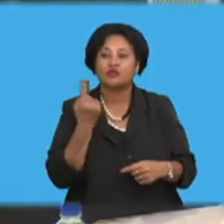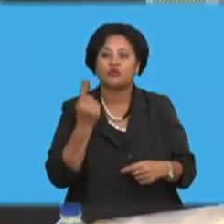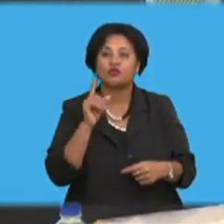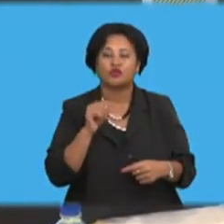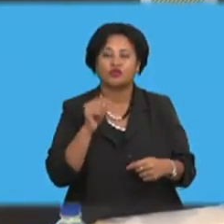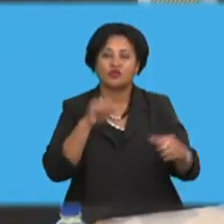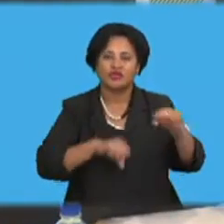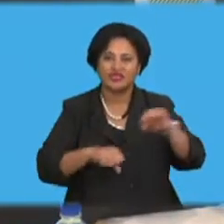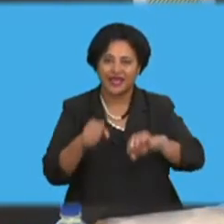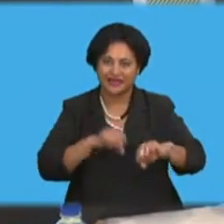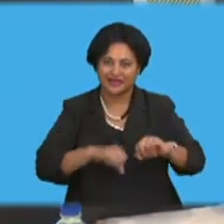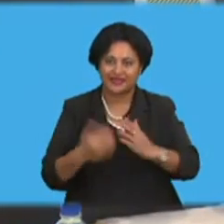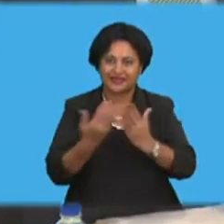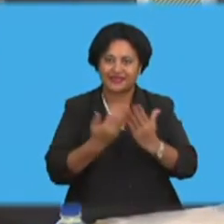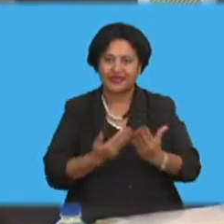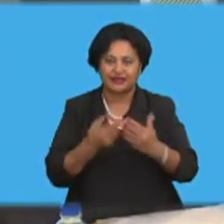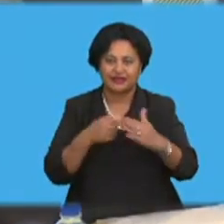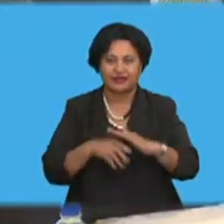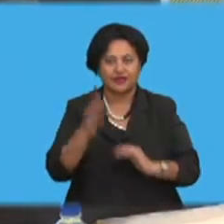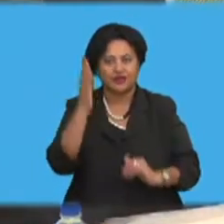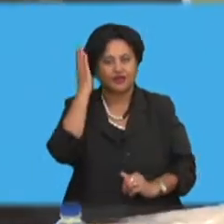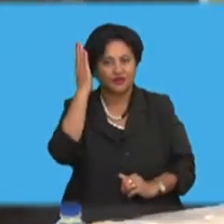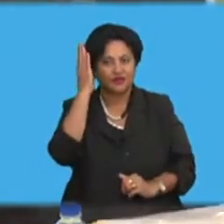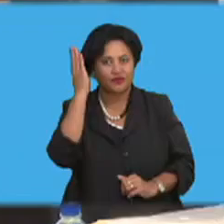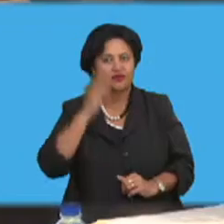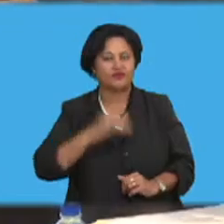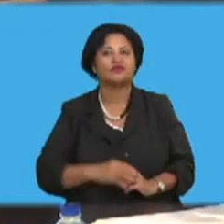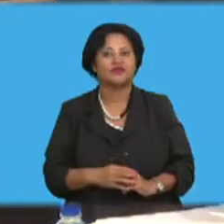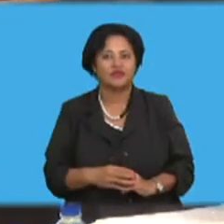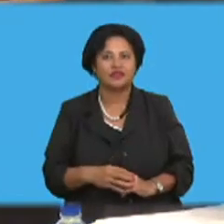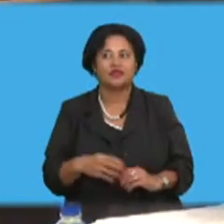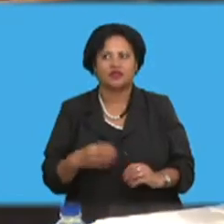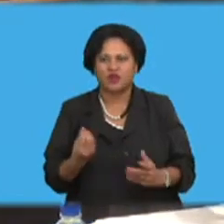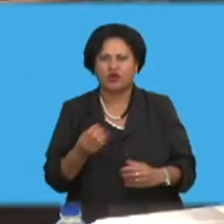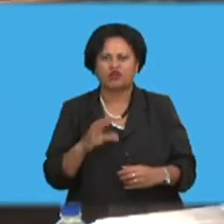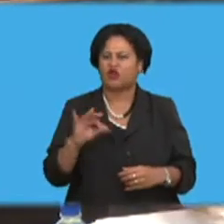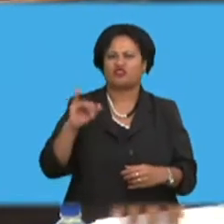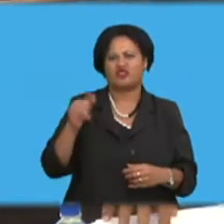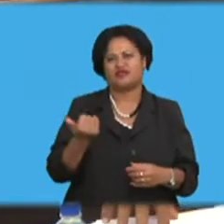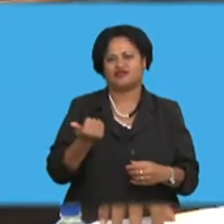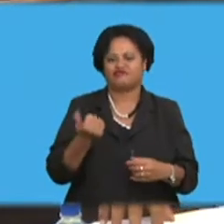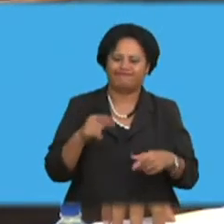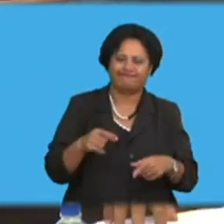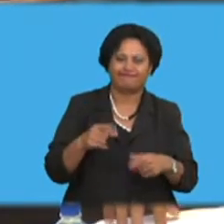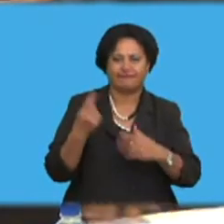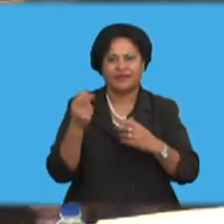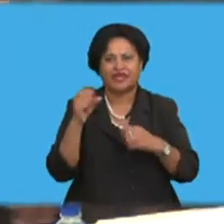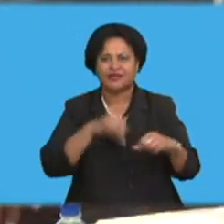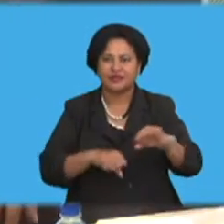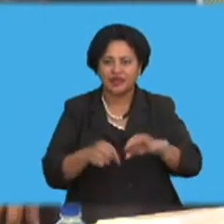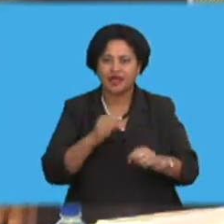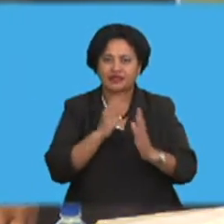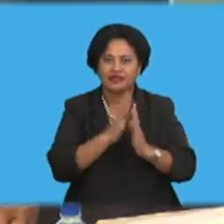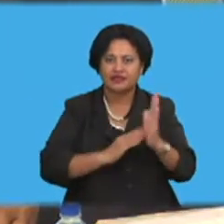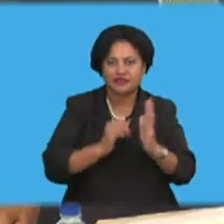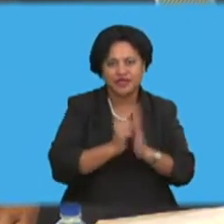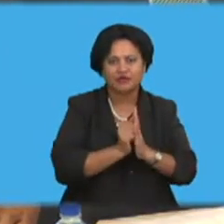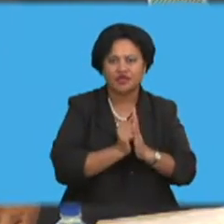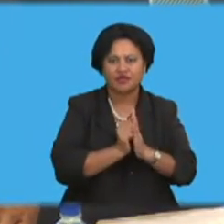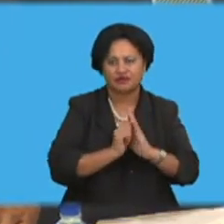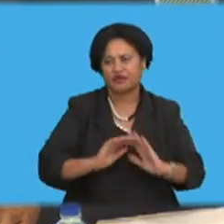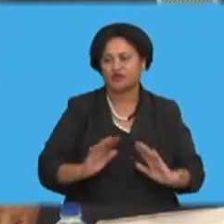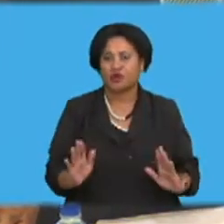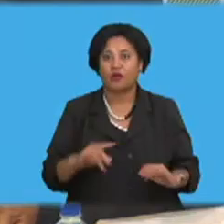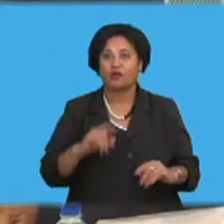school. And I hope that it's not merely science for the sake of taking science, but these are careers, opportunities that they